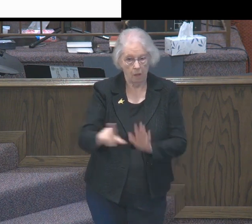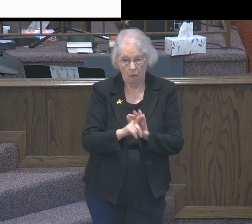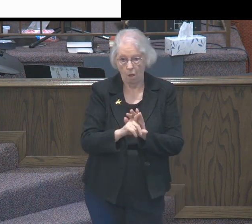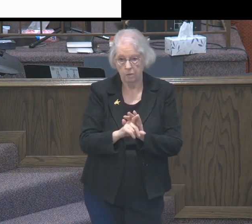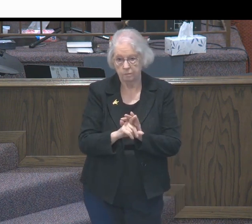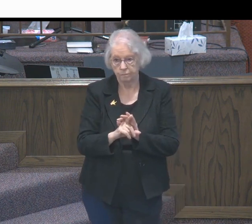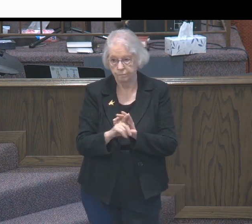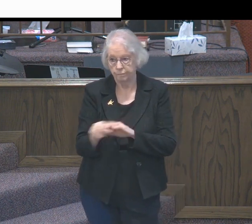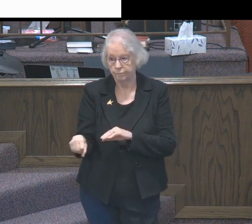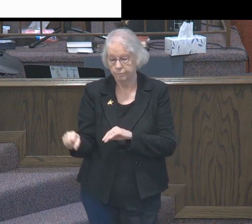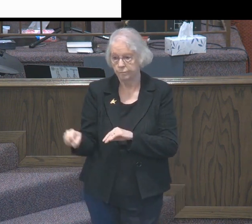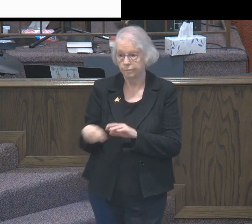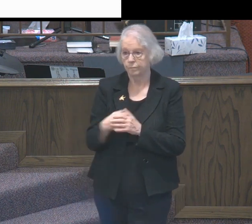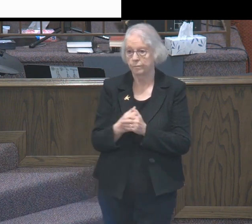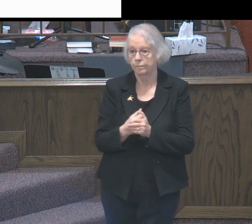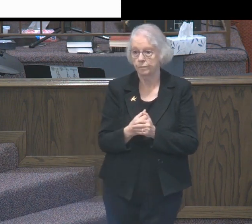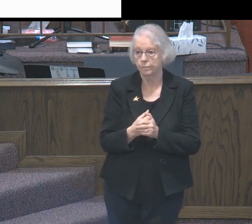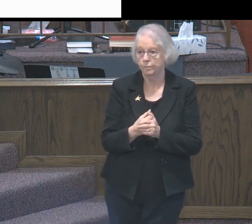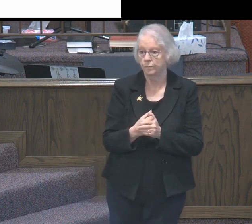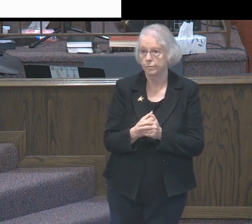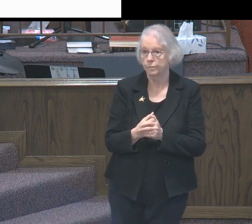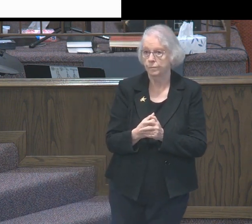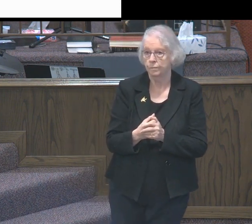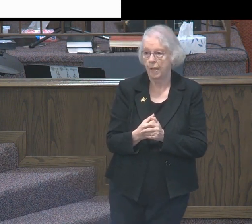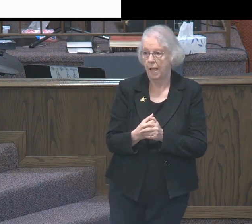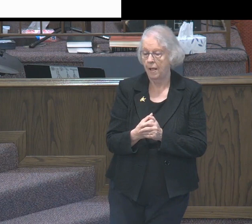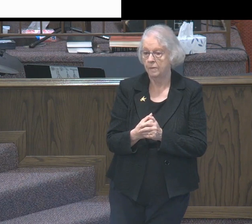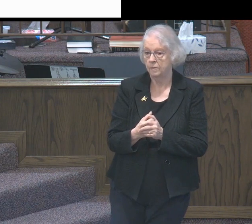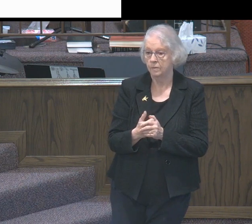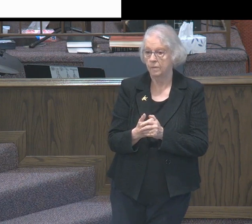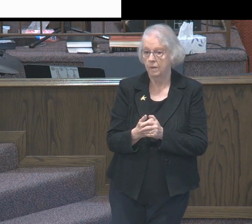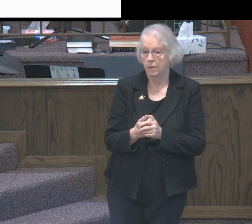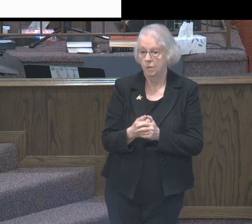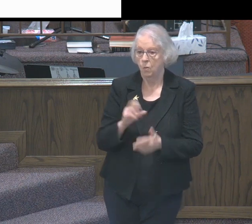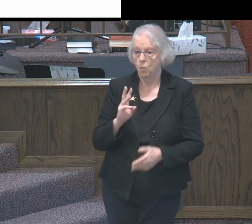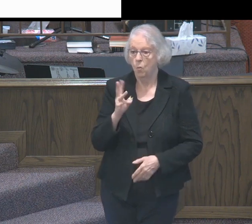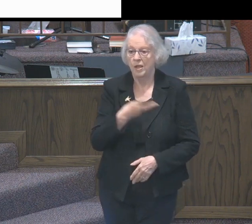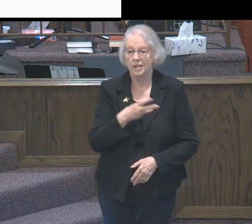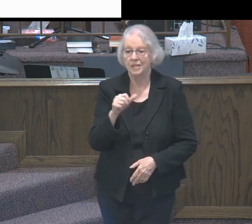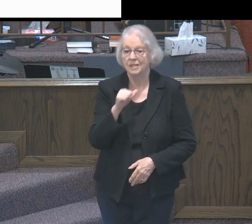And our obedience should not be obedience out of fear.